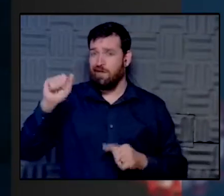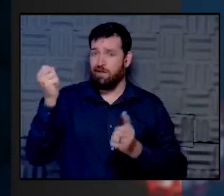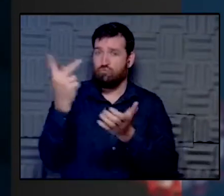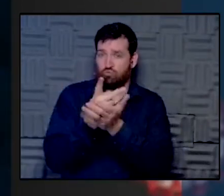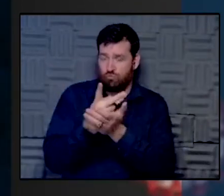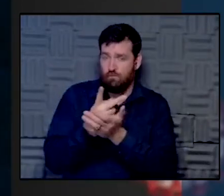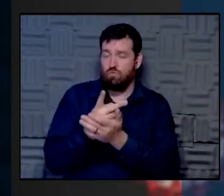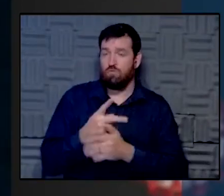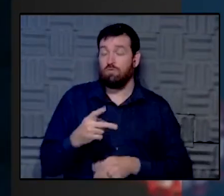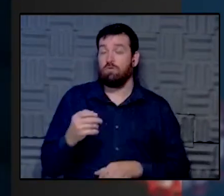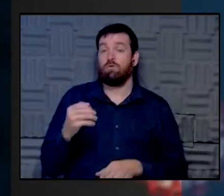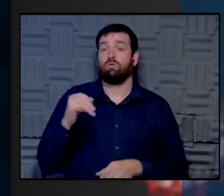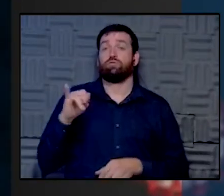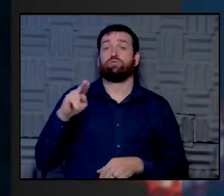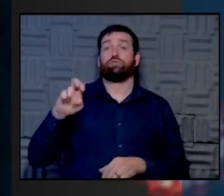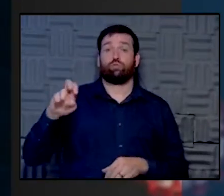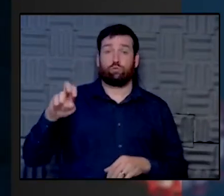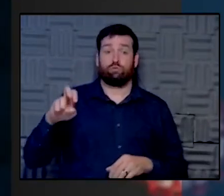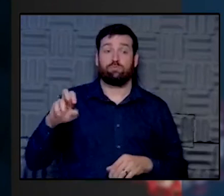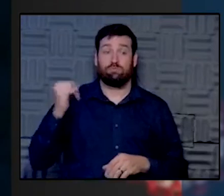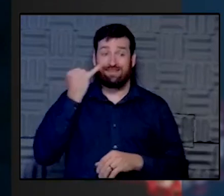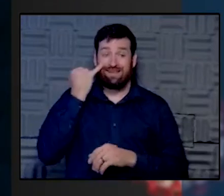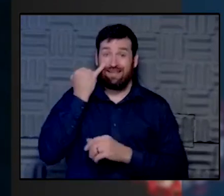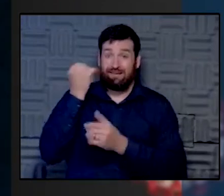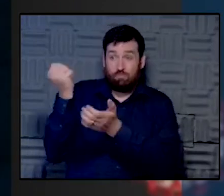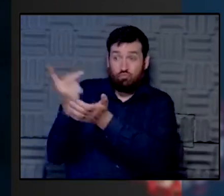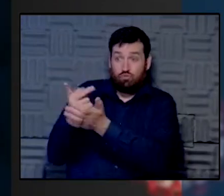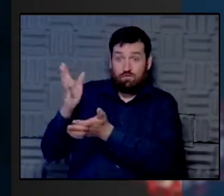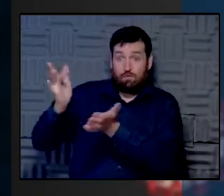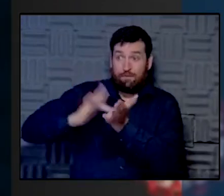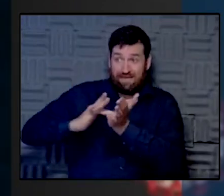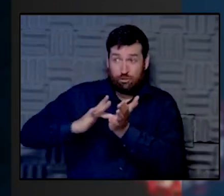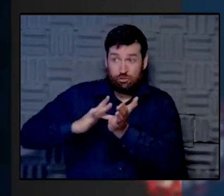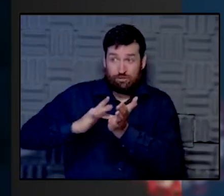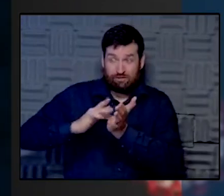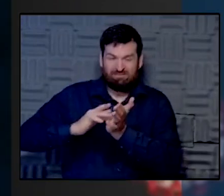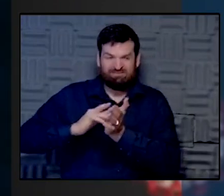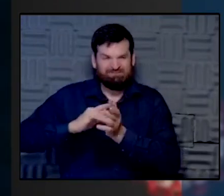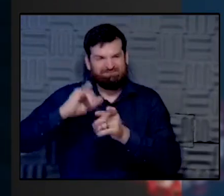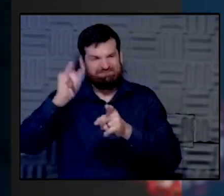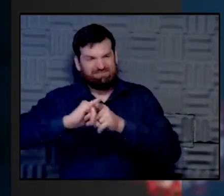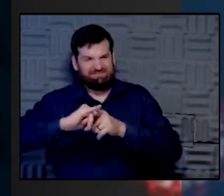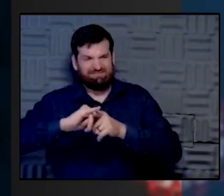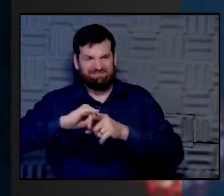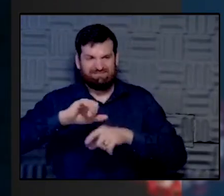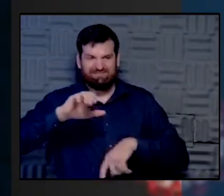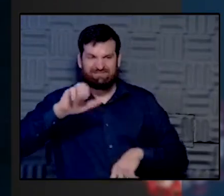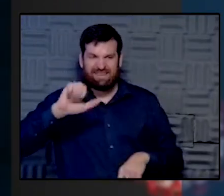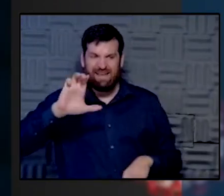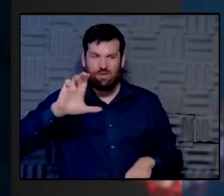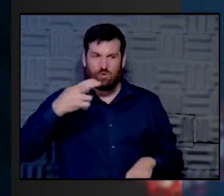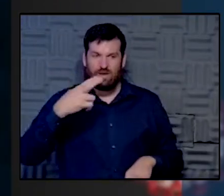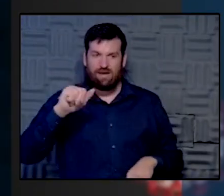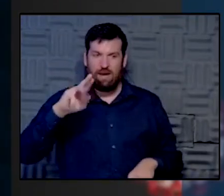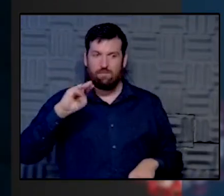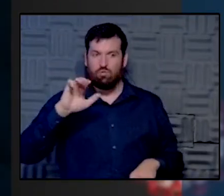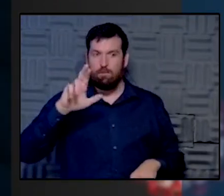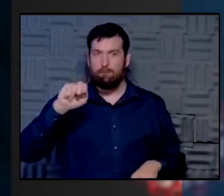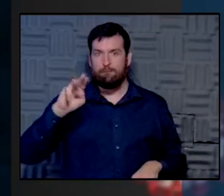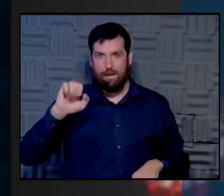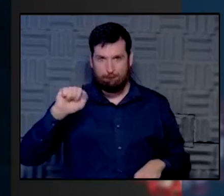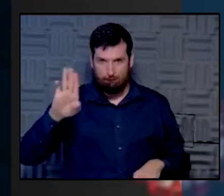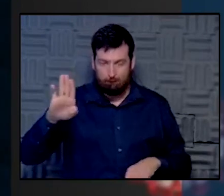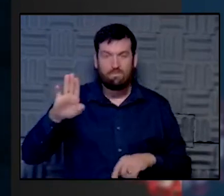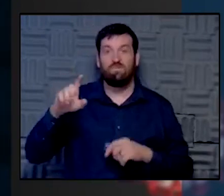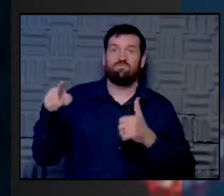the FDA greenlights aducanumab, another long word. It will be the first new Alzheimer's drug in